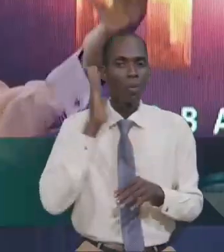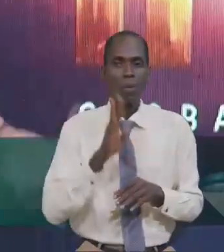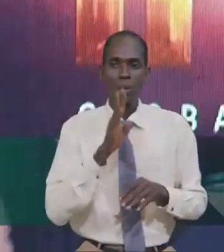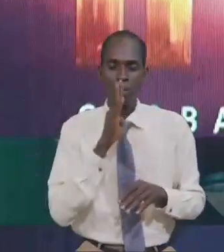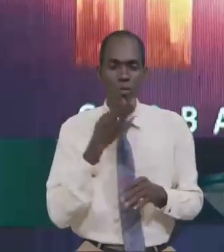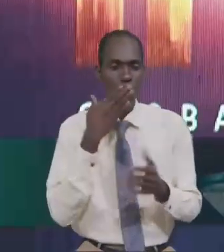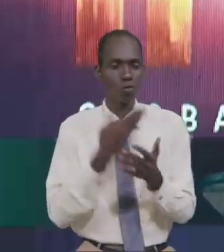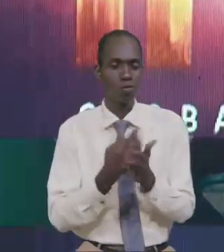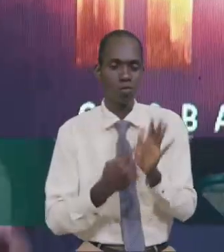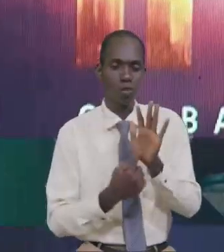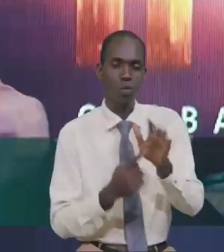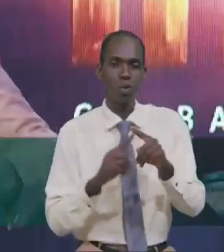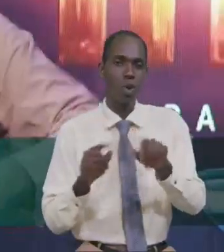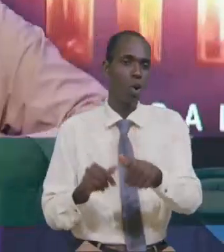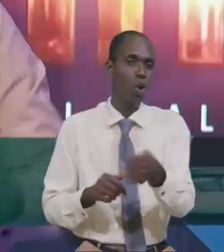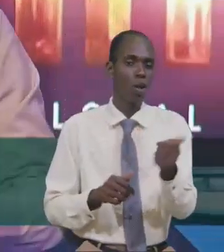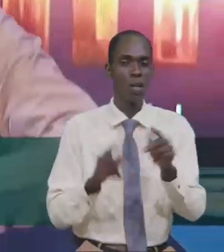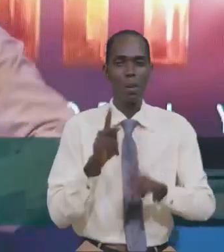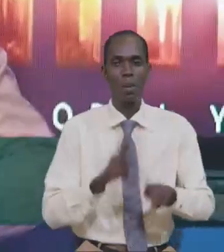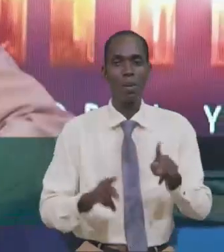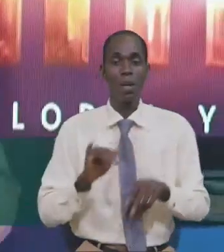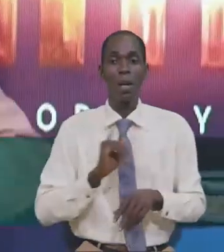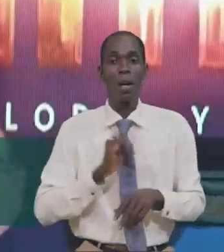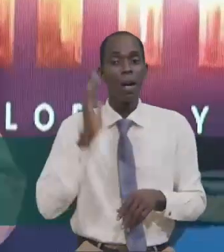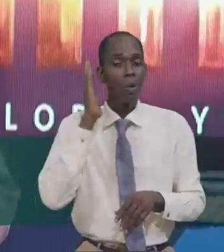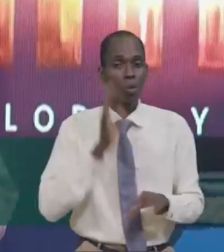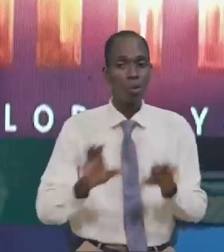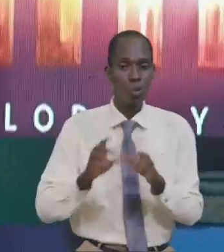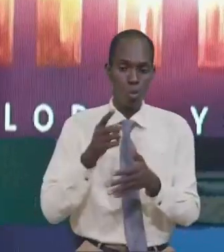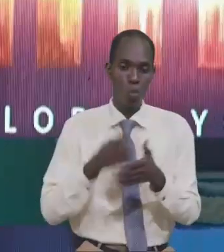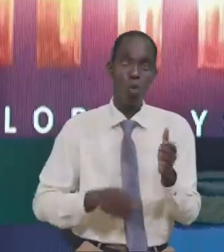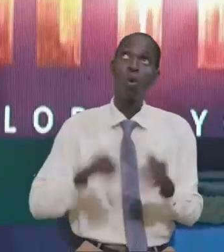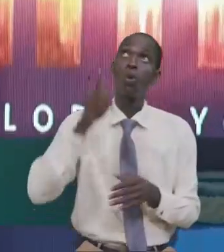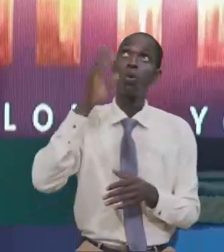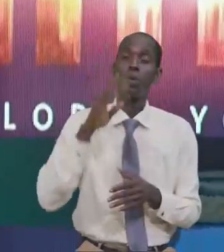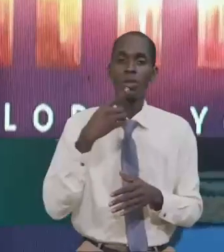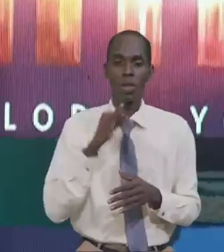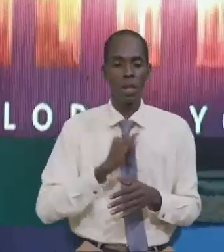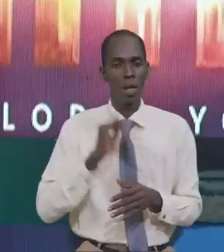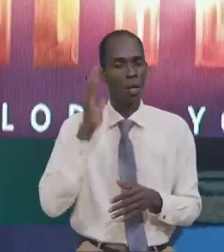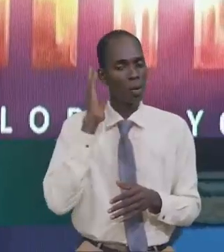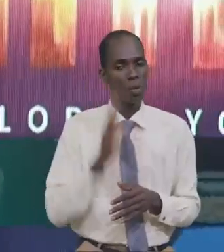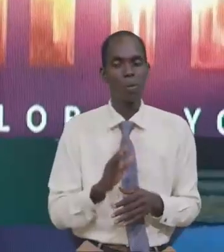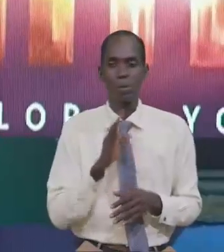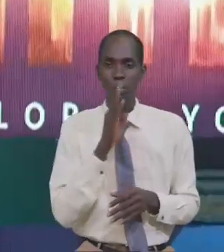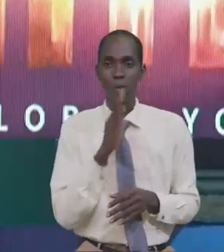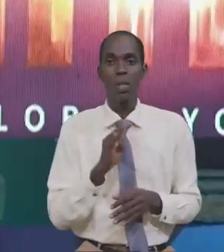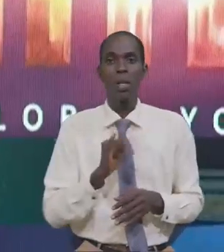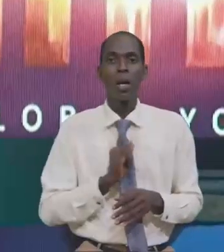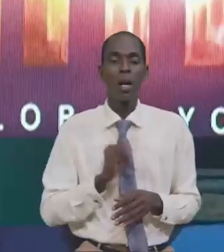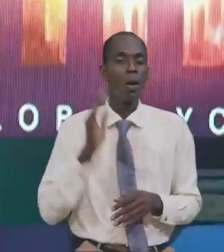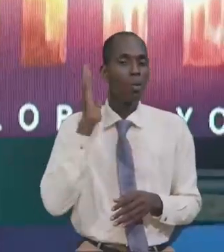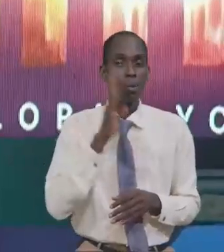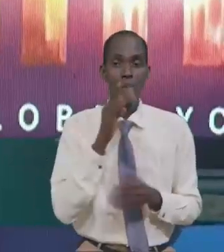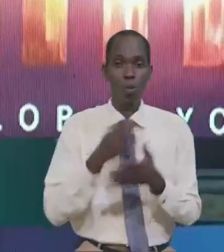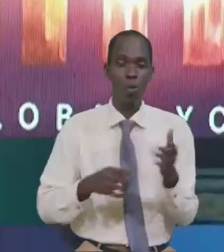God says I must be. There is the inner motivation, that is encouraging yourself in